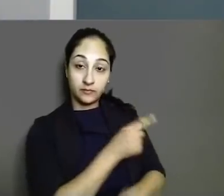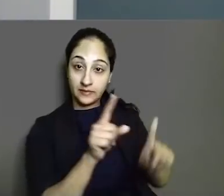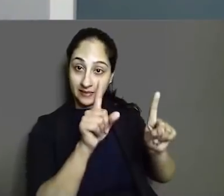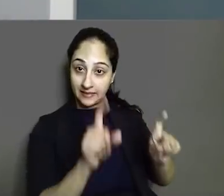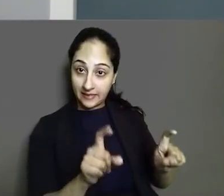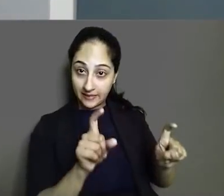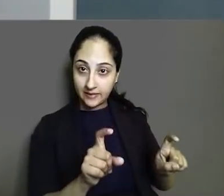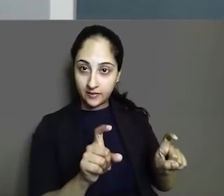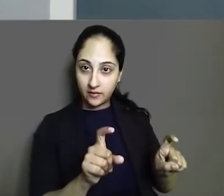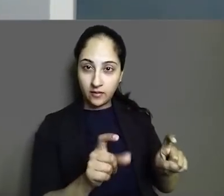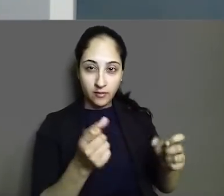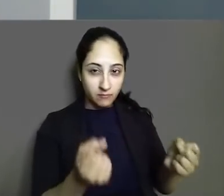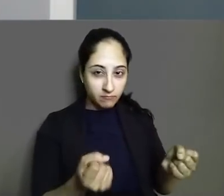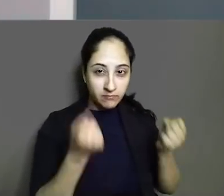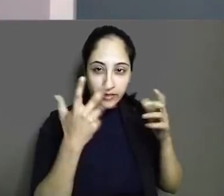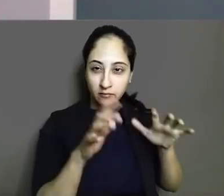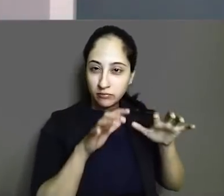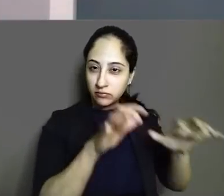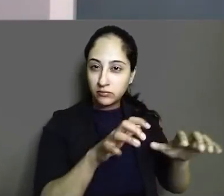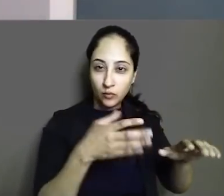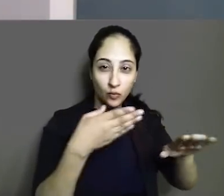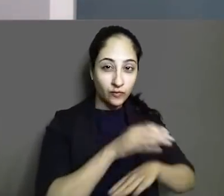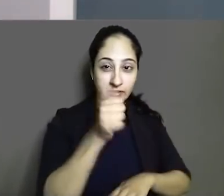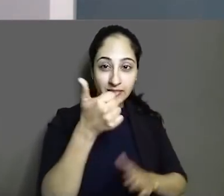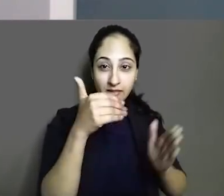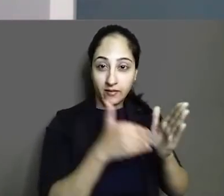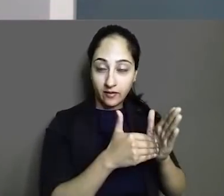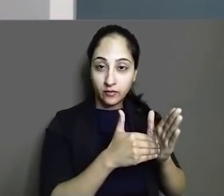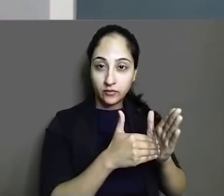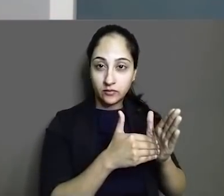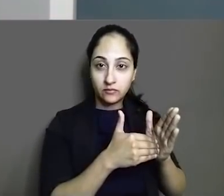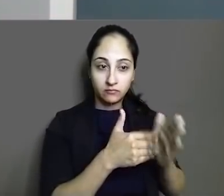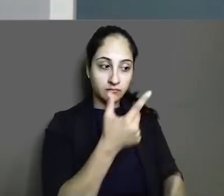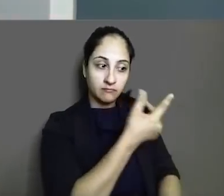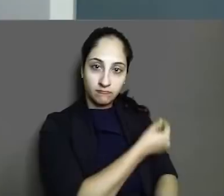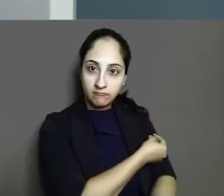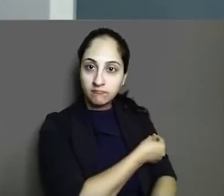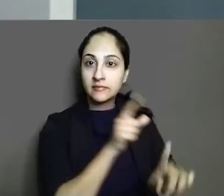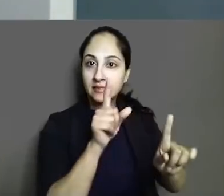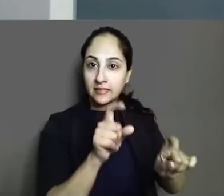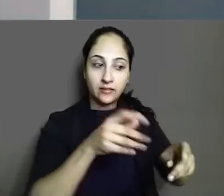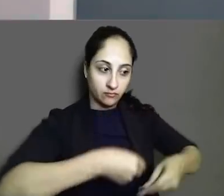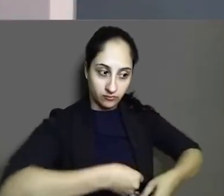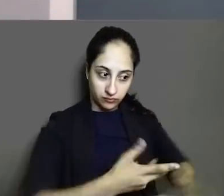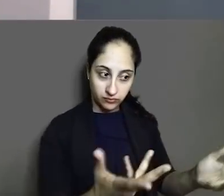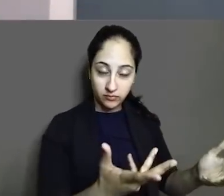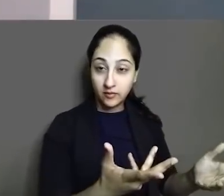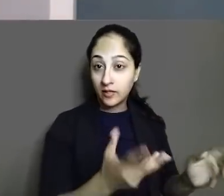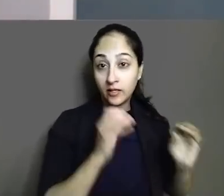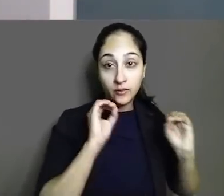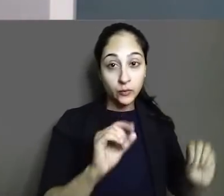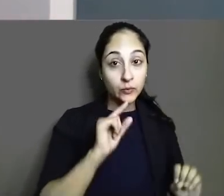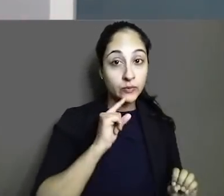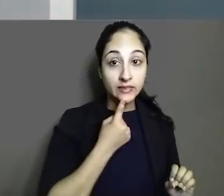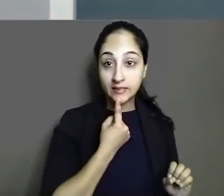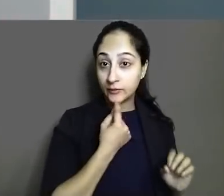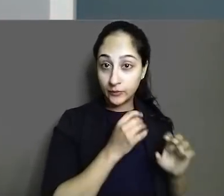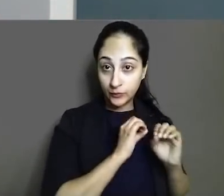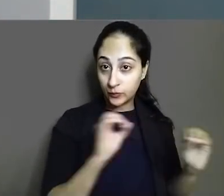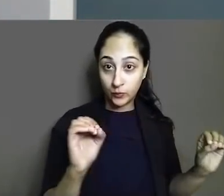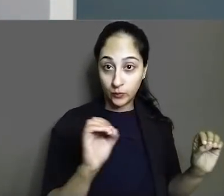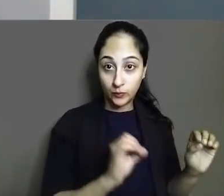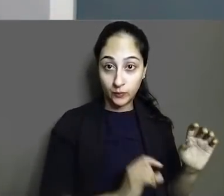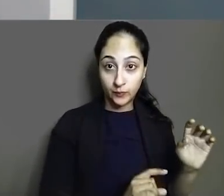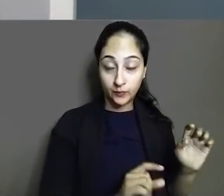highly scrutinized all over the world, so we will all hear about any severe reactions that may or may not be